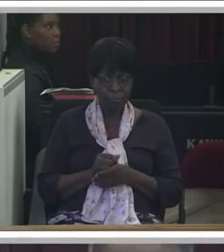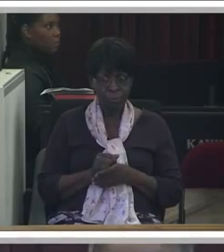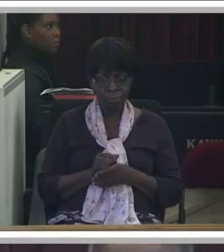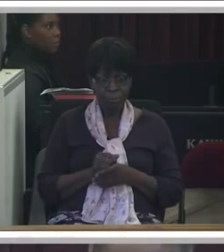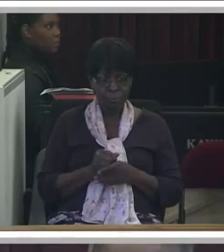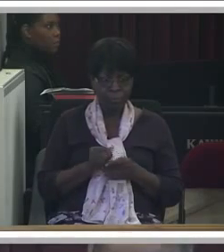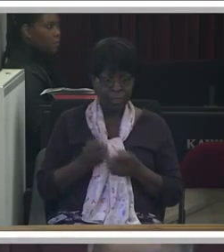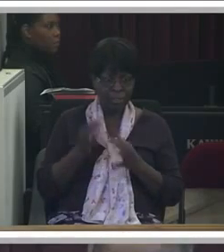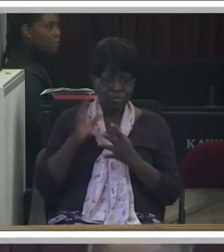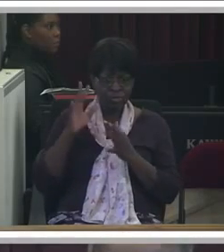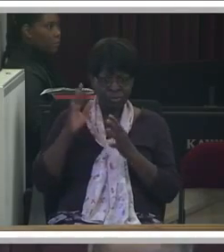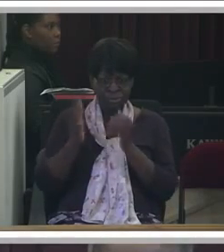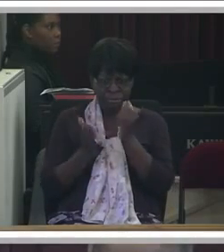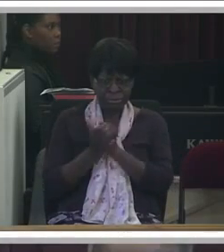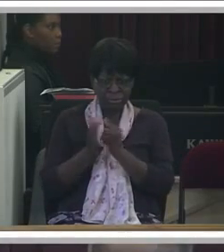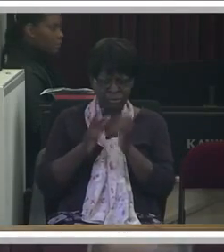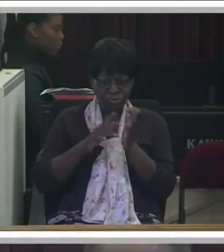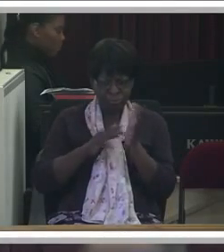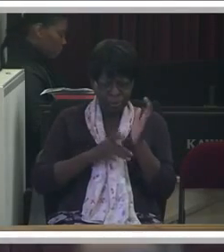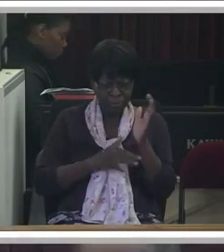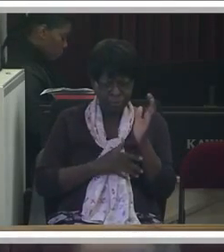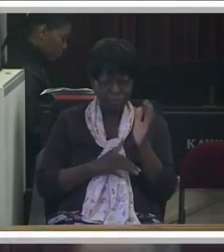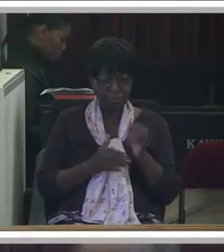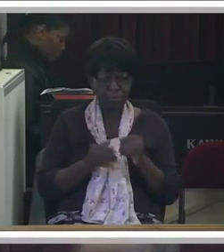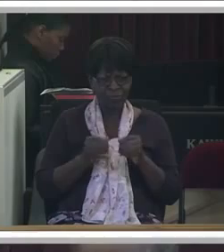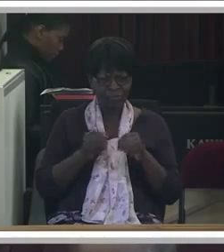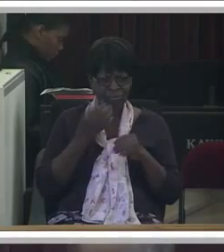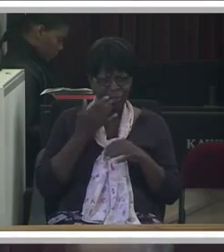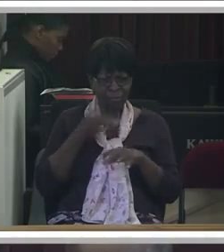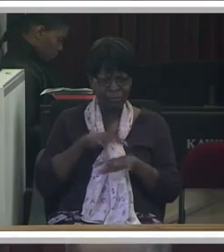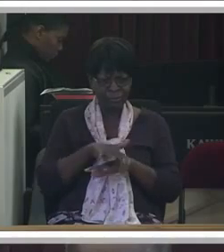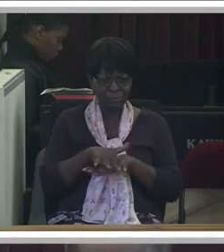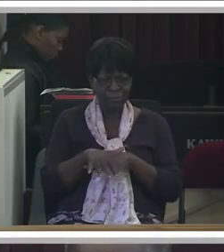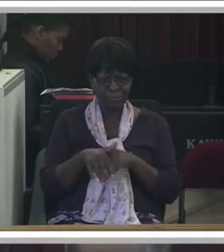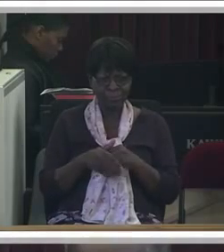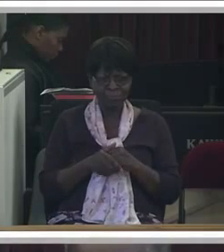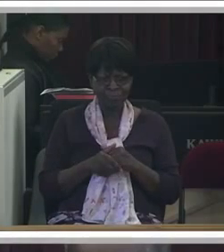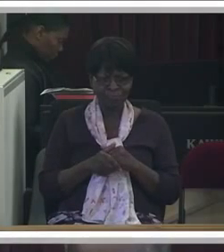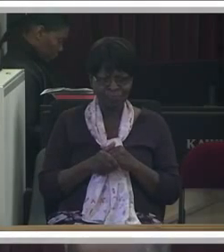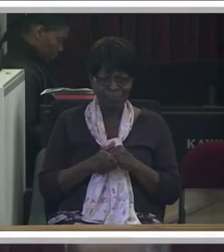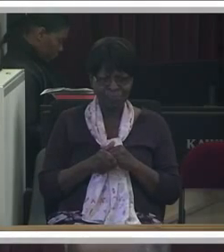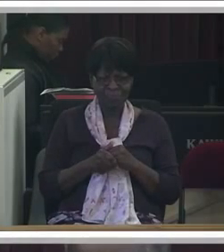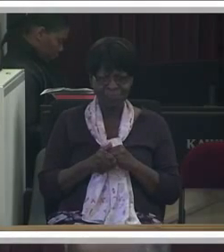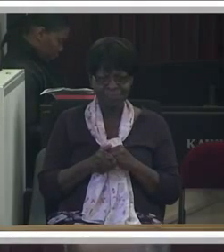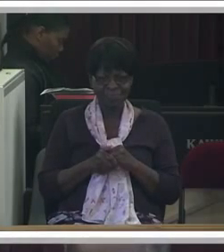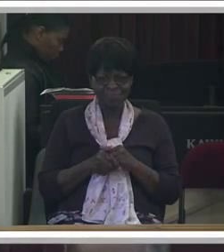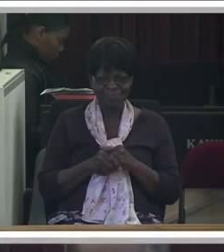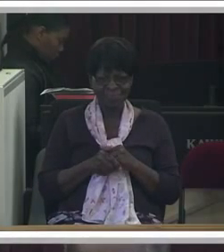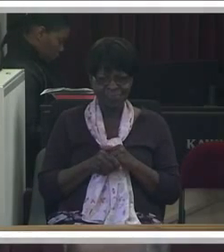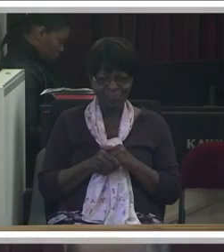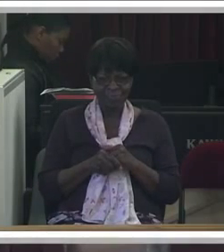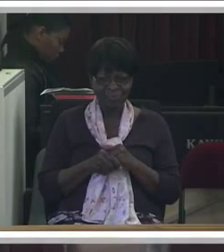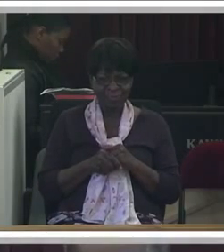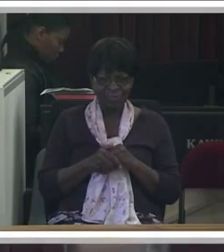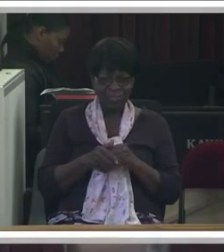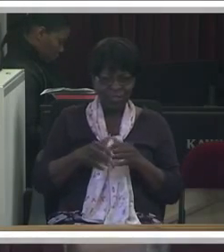ground. They saw it trickle down his naked side and